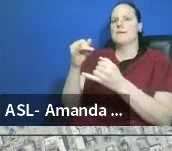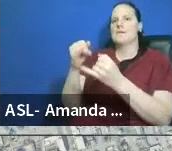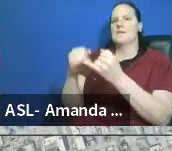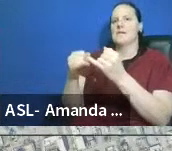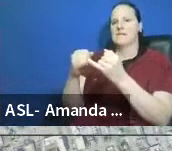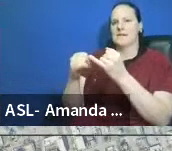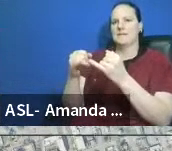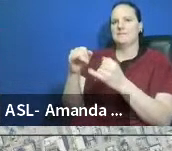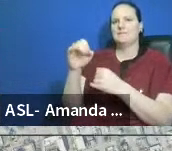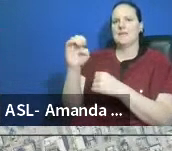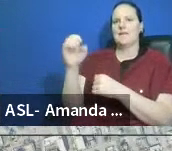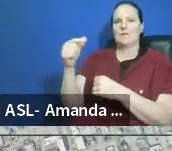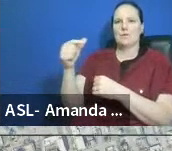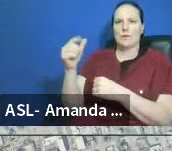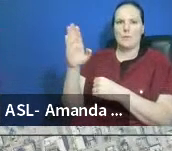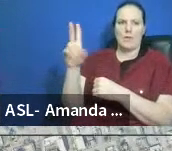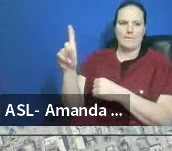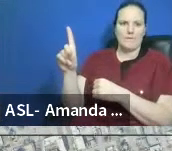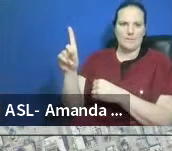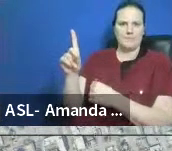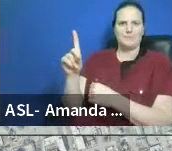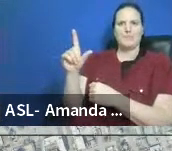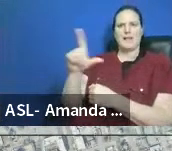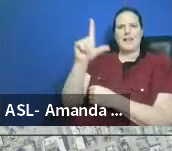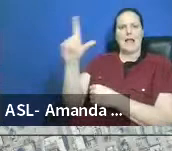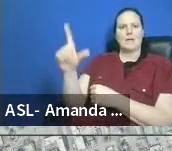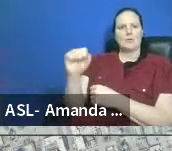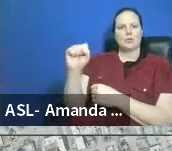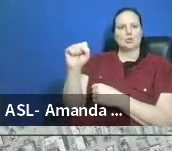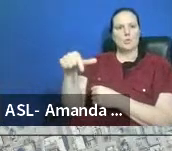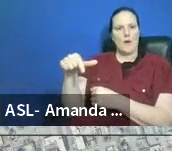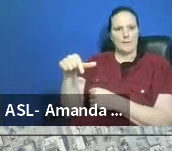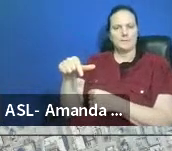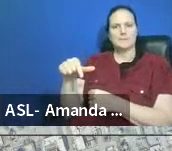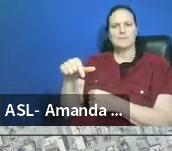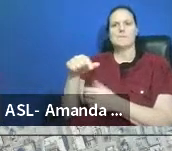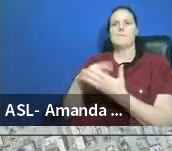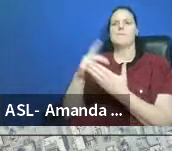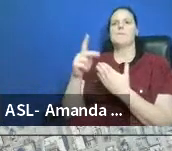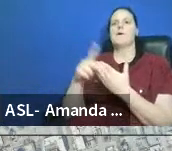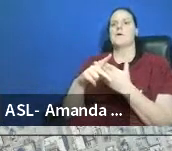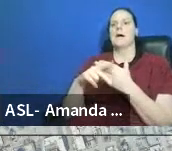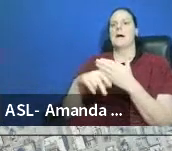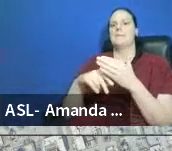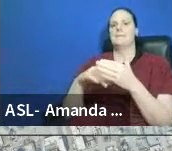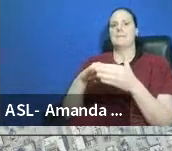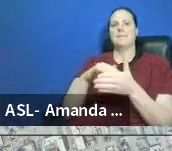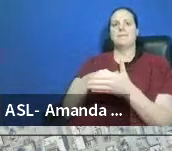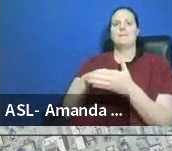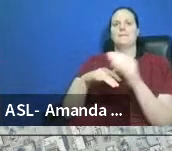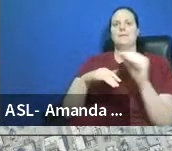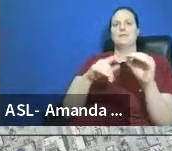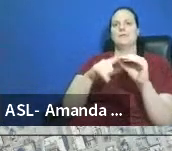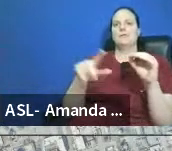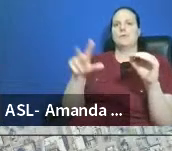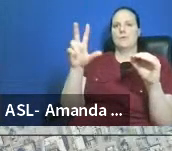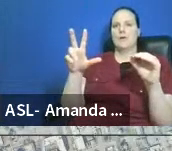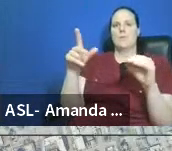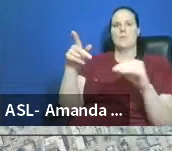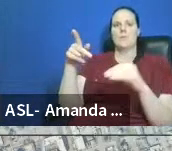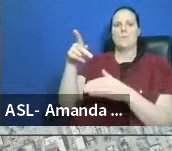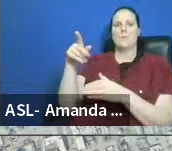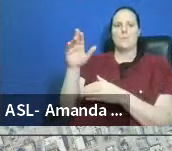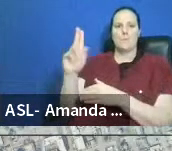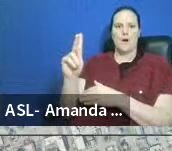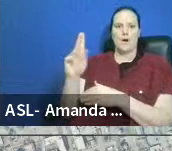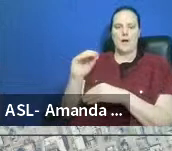Boulevard vicinity here at Library Square. The program is studying up to from 0 to 3 park and rides